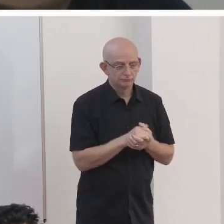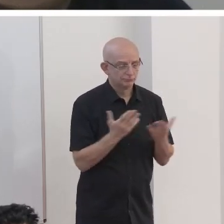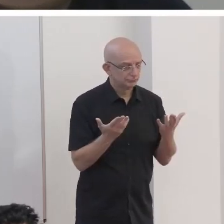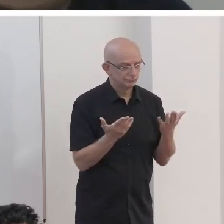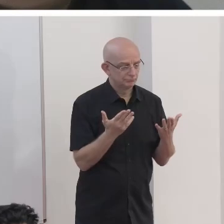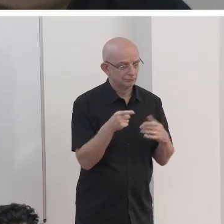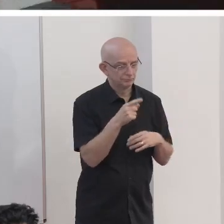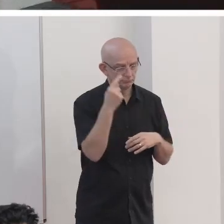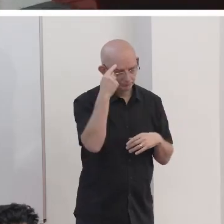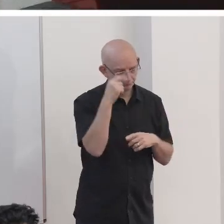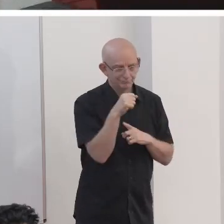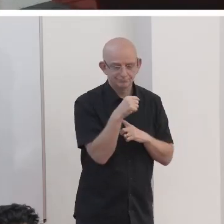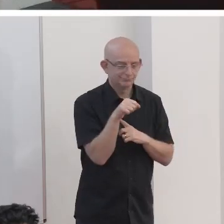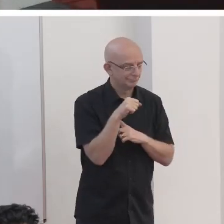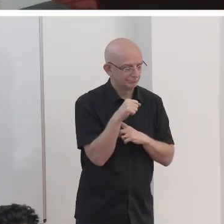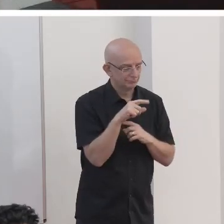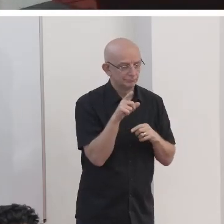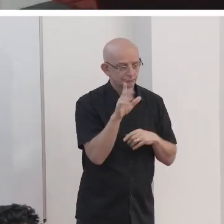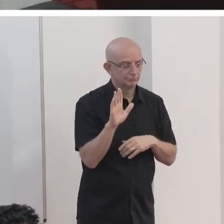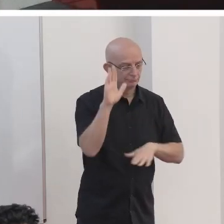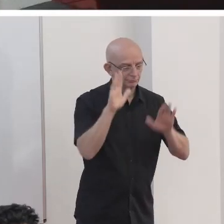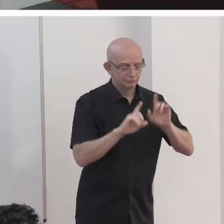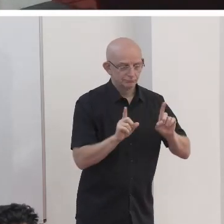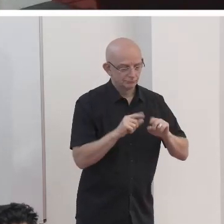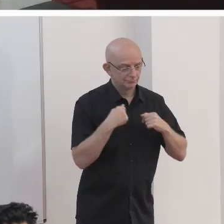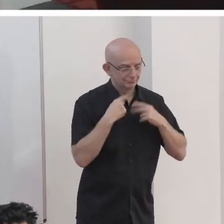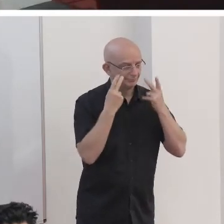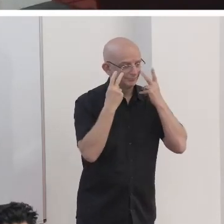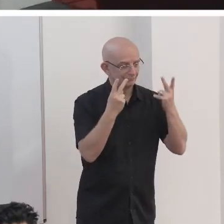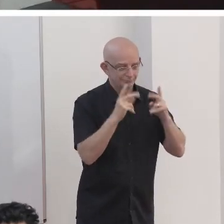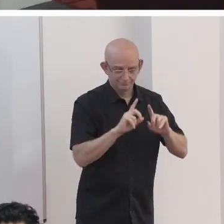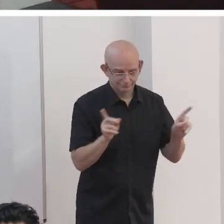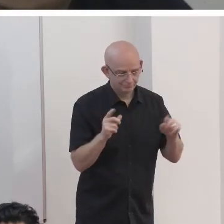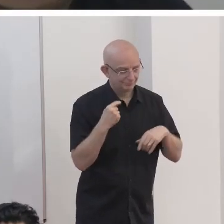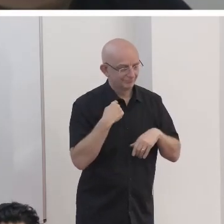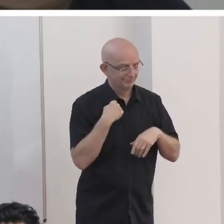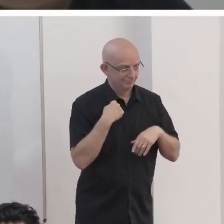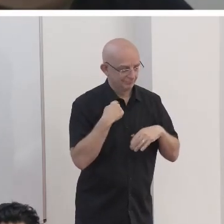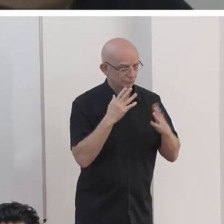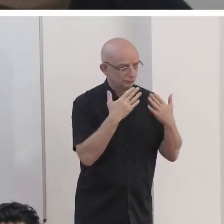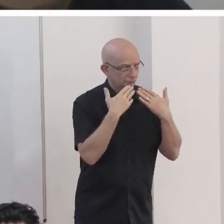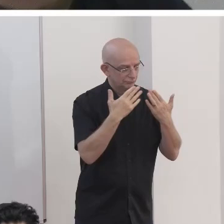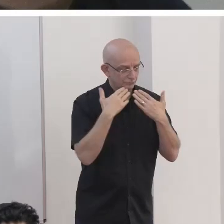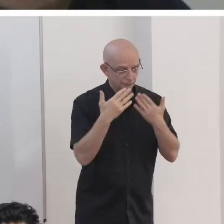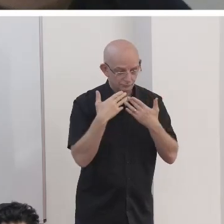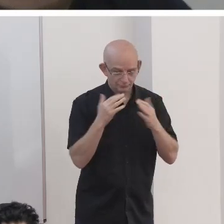clear? Thank you so much. Okay, so do I need to introduce again? No, right?